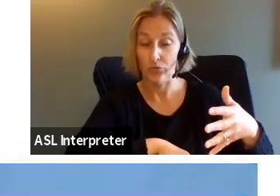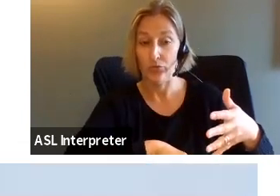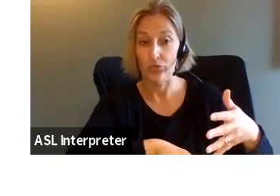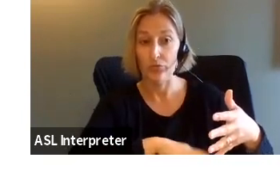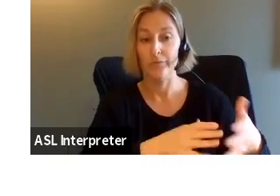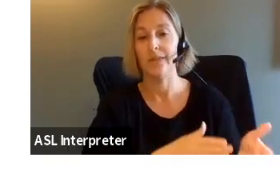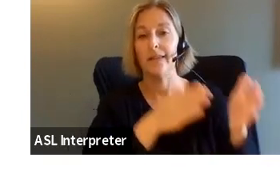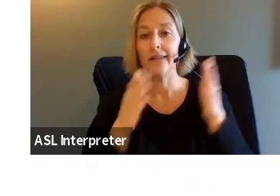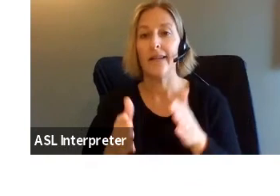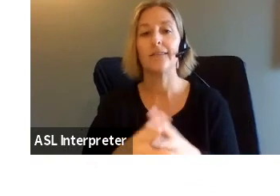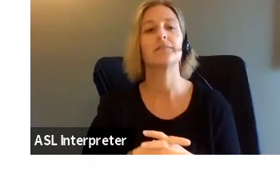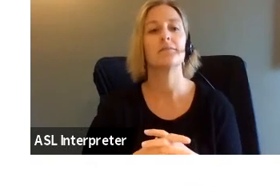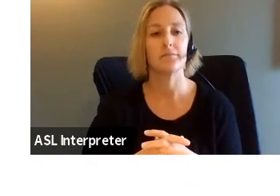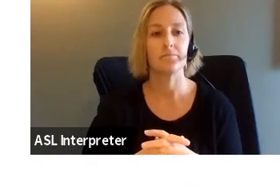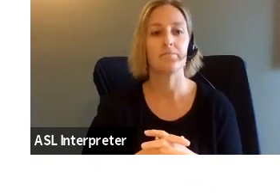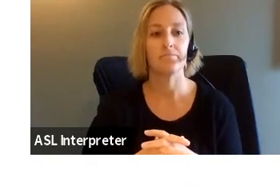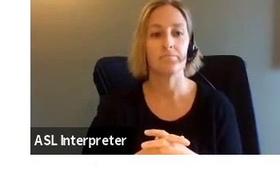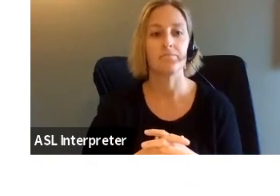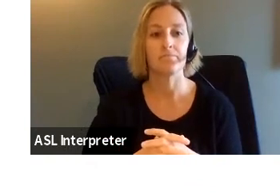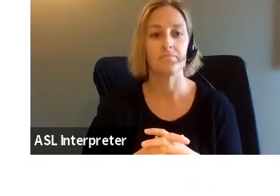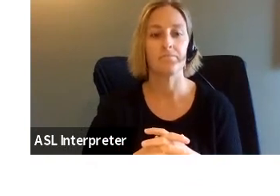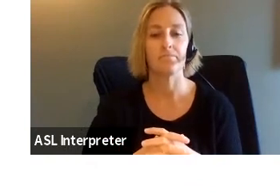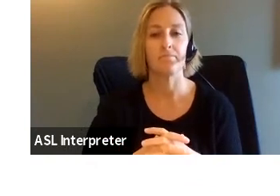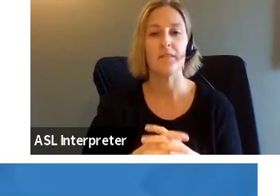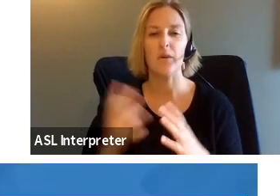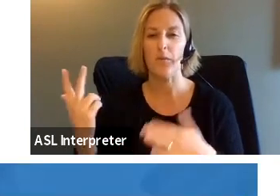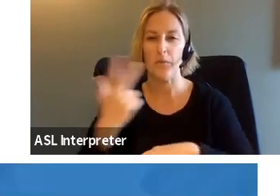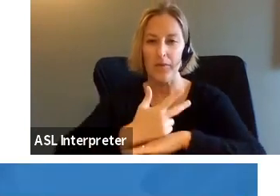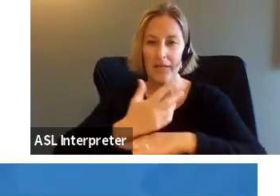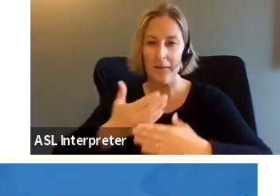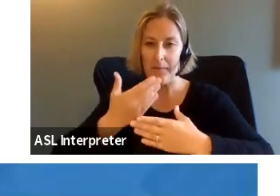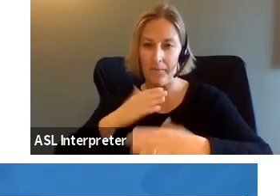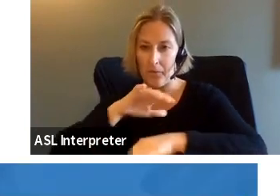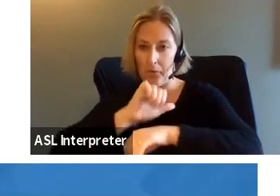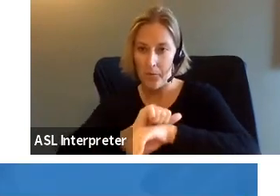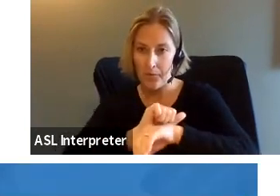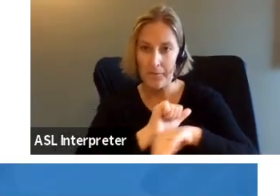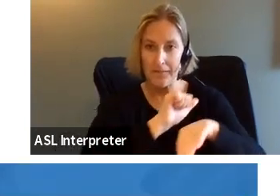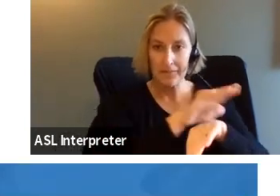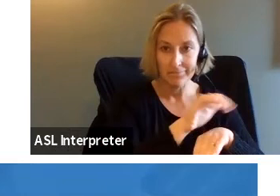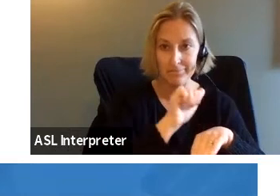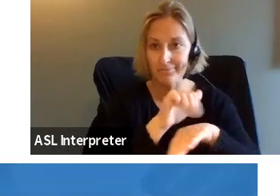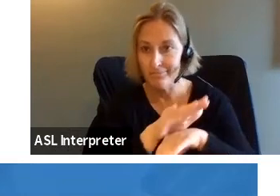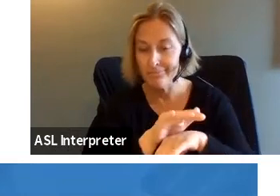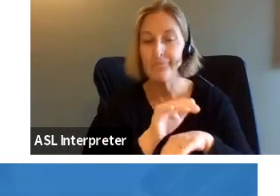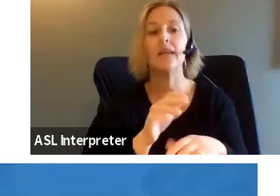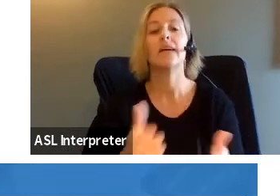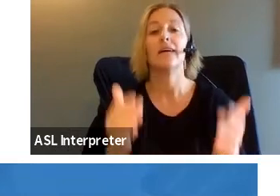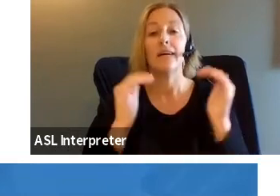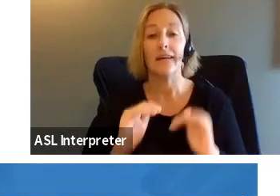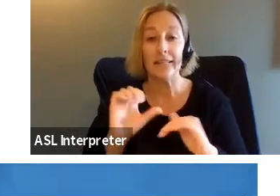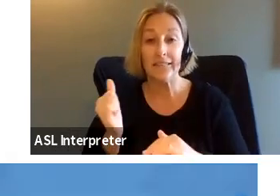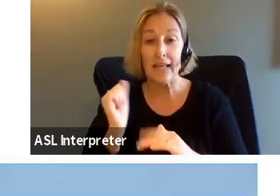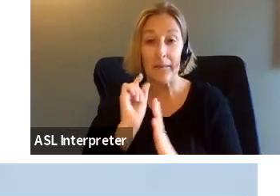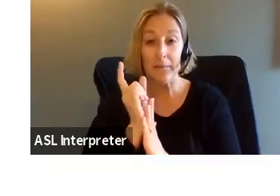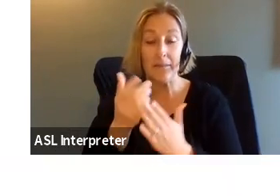slides. 3 days before the appointment, as well as 10 minutes before the appointment.